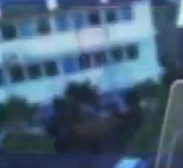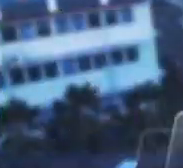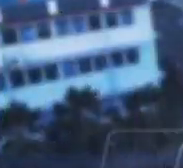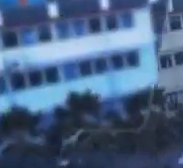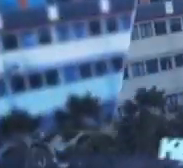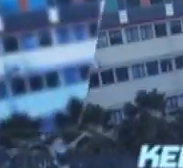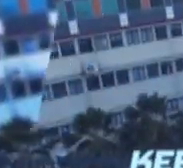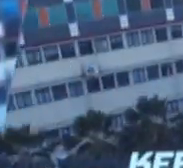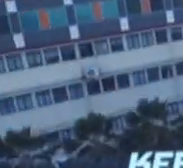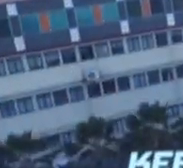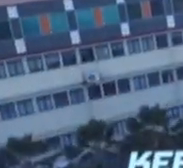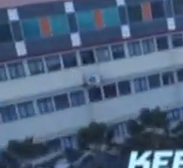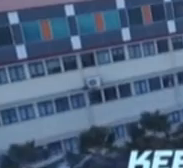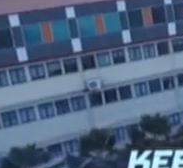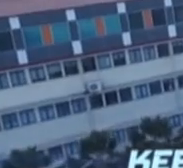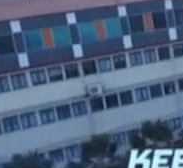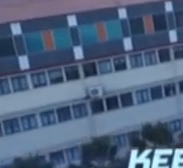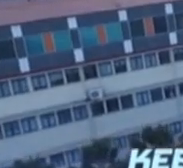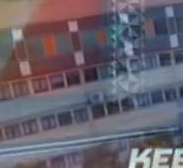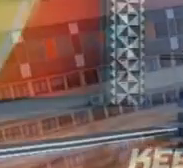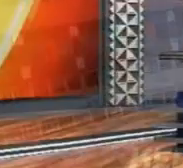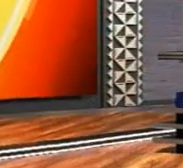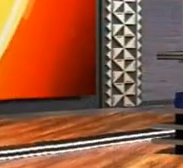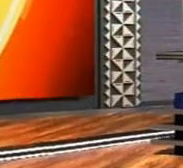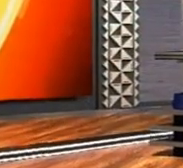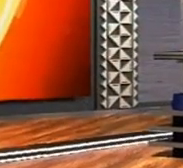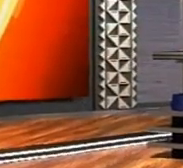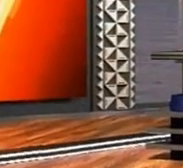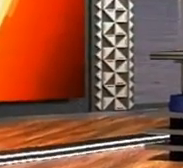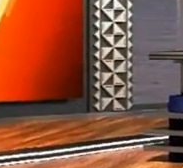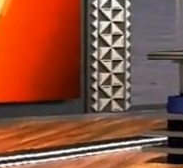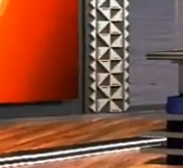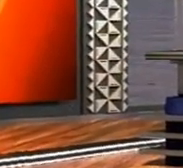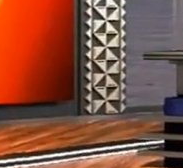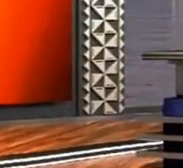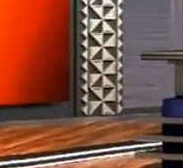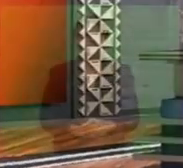From the studios of FBC Suva, Edwin Nunn.